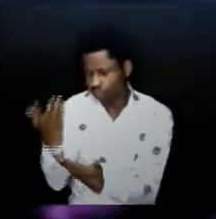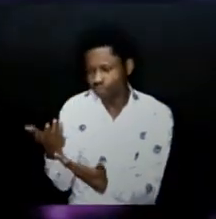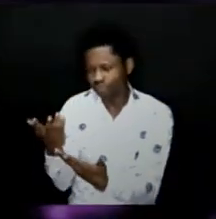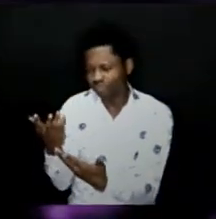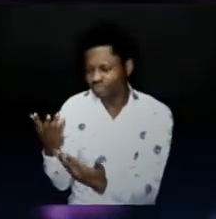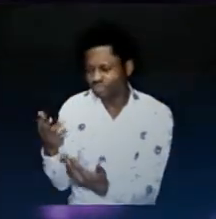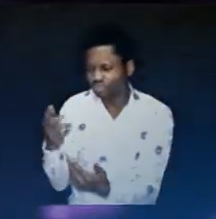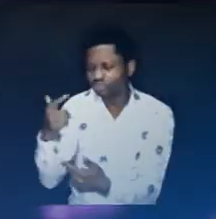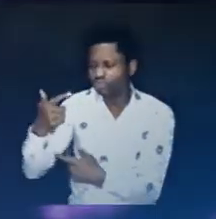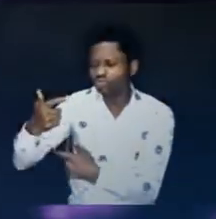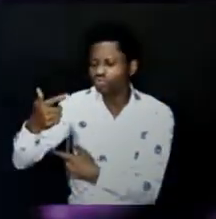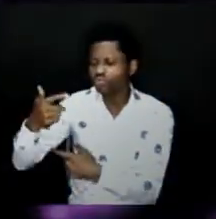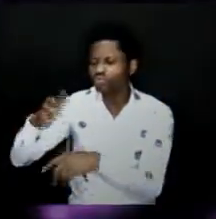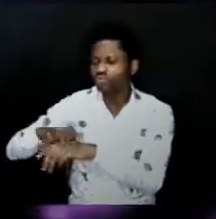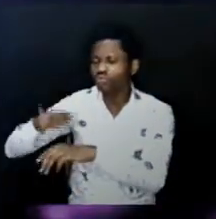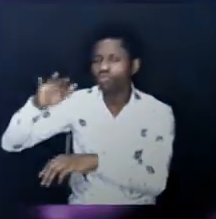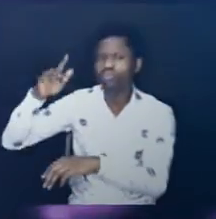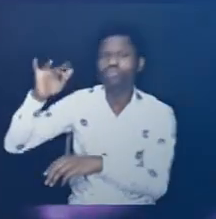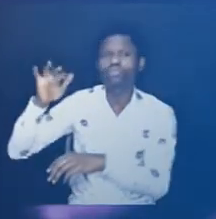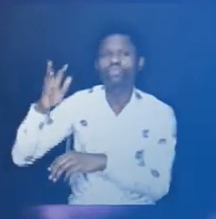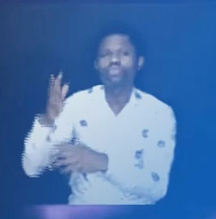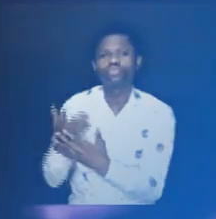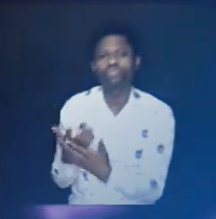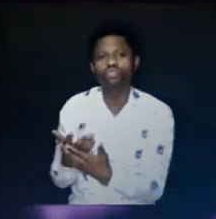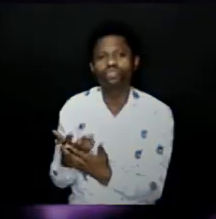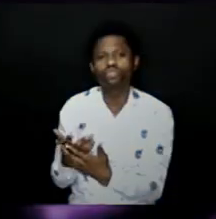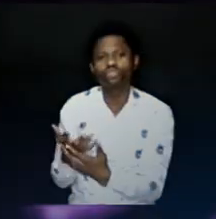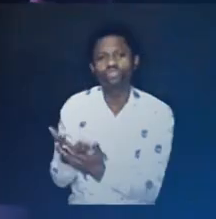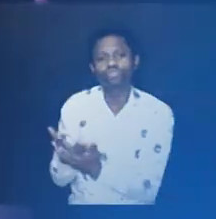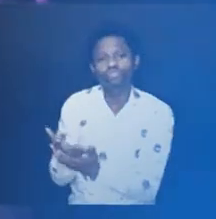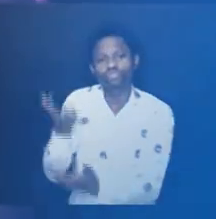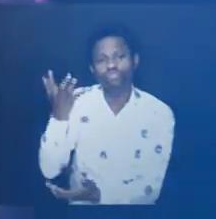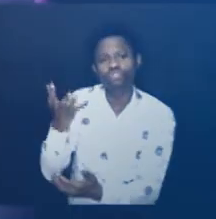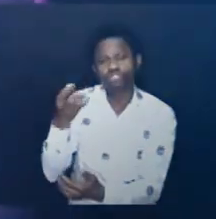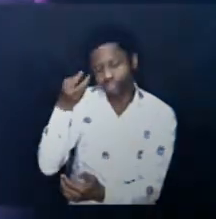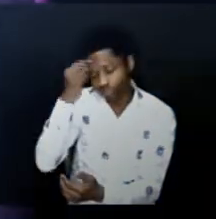is Christ in you, the hope of glory.